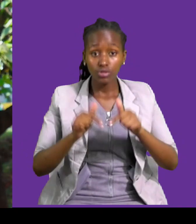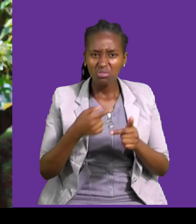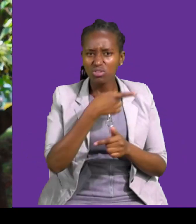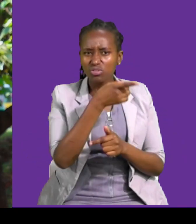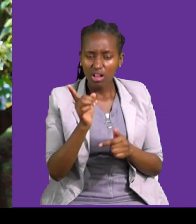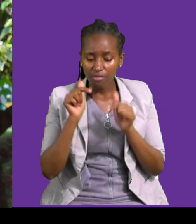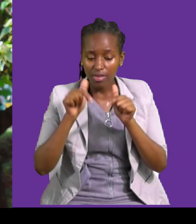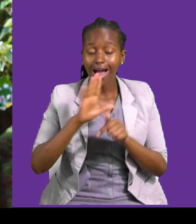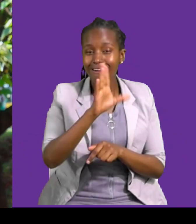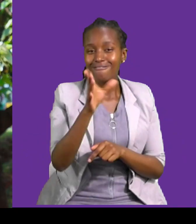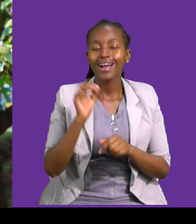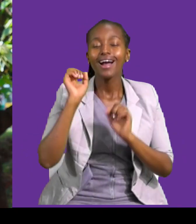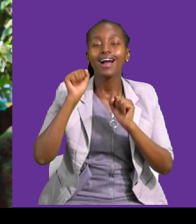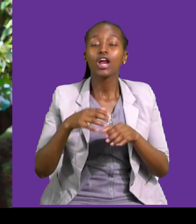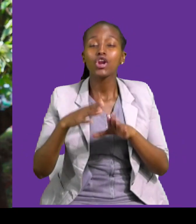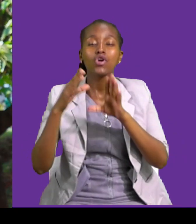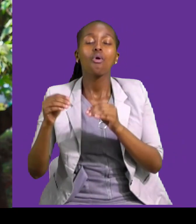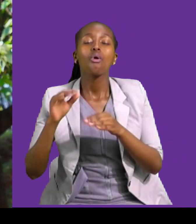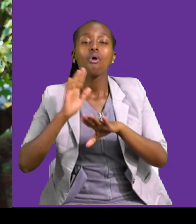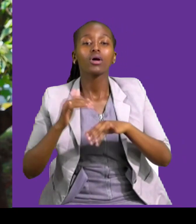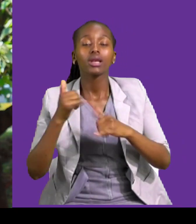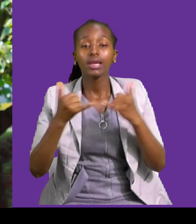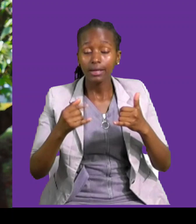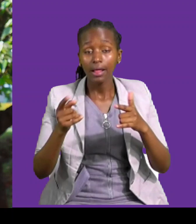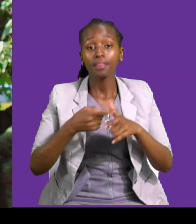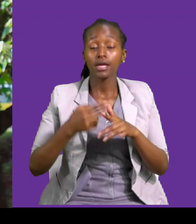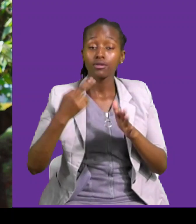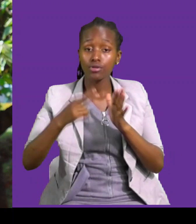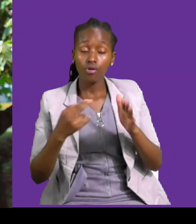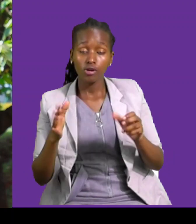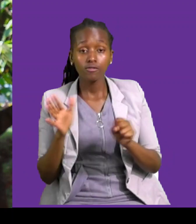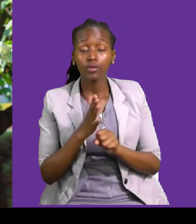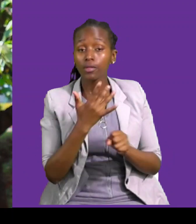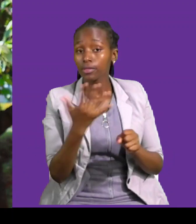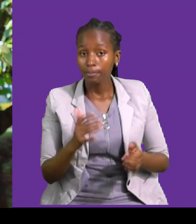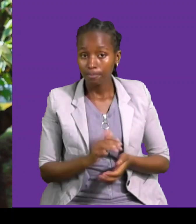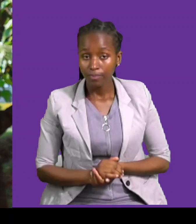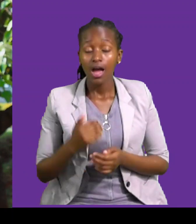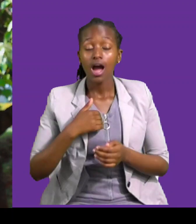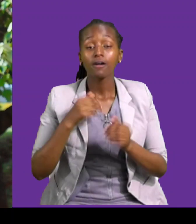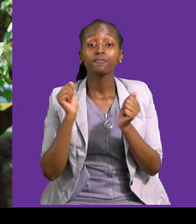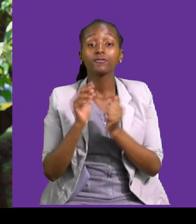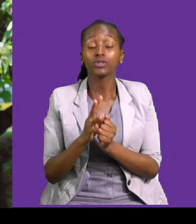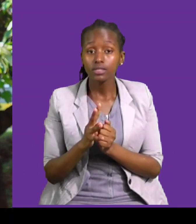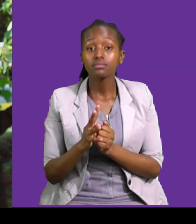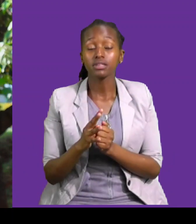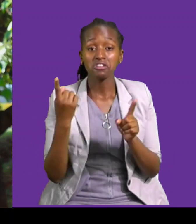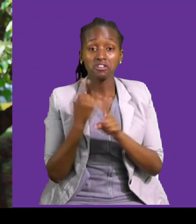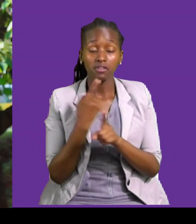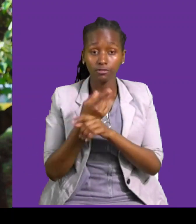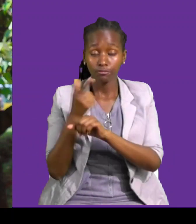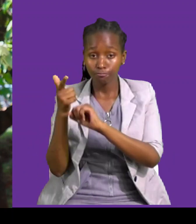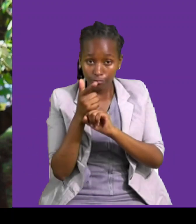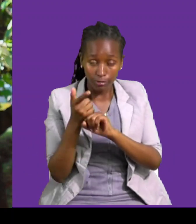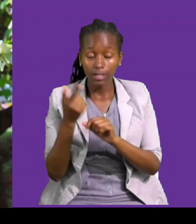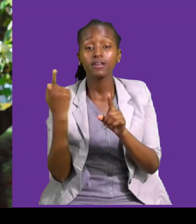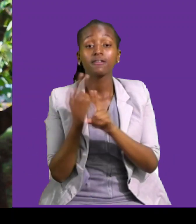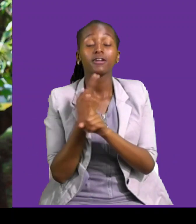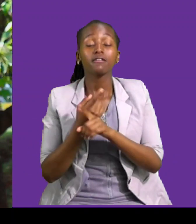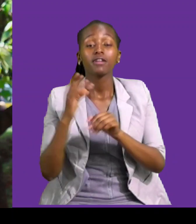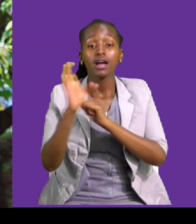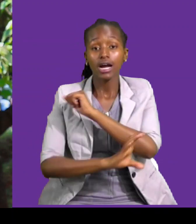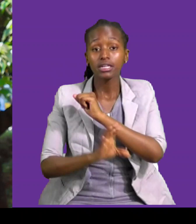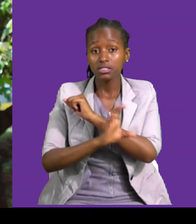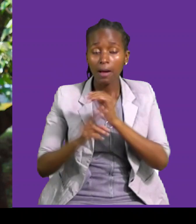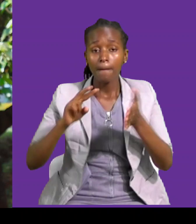online. It's recorded. We also have 14 different broadcasts in 14 different countries. So even if you're not in Kenya, you